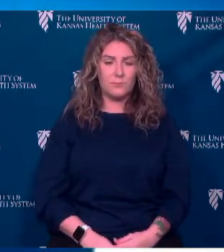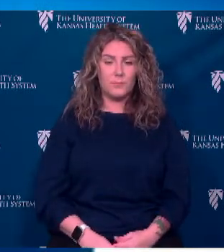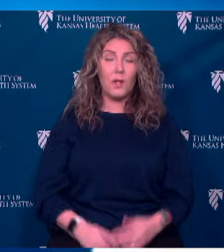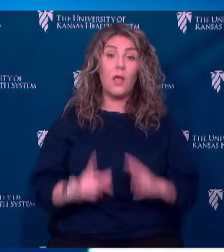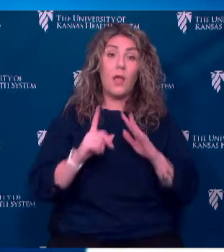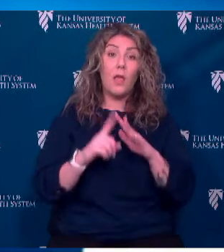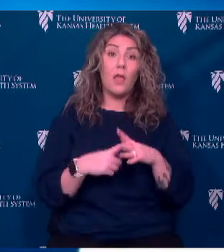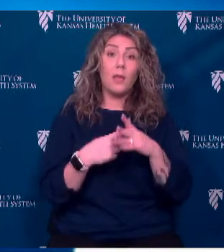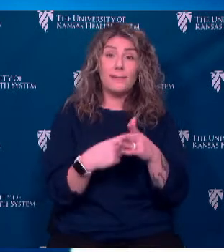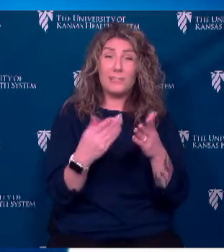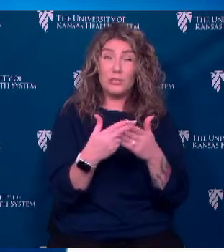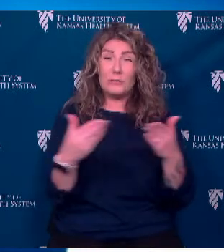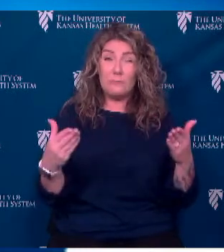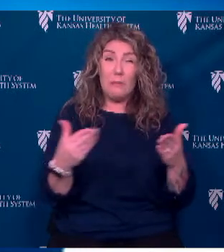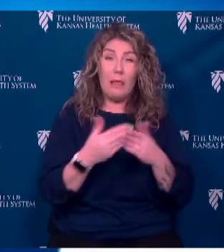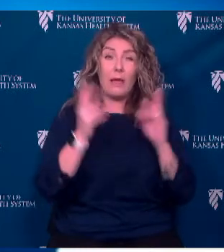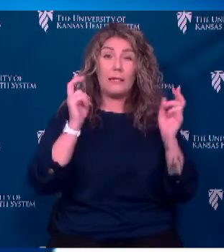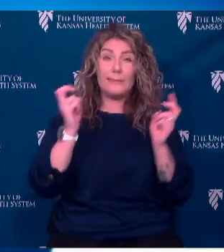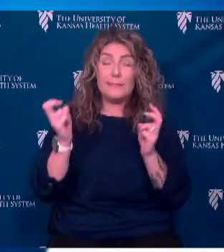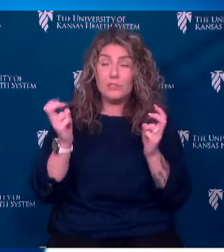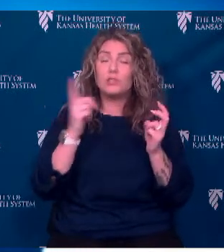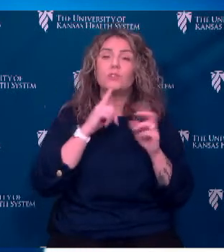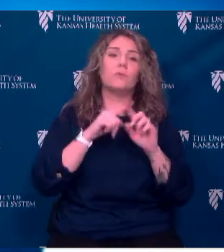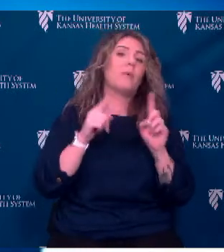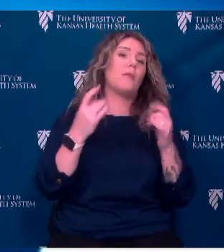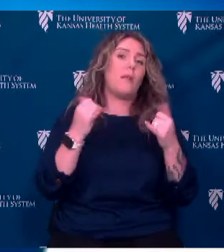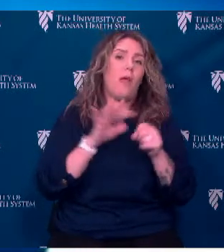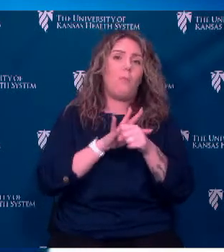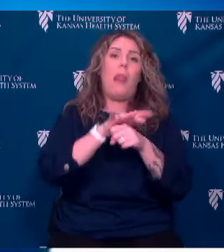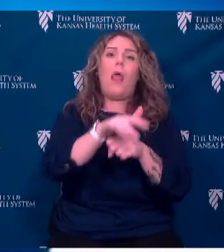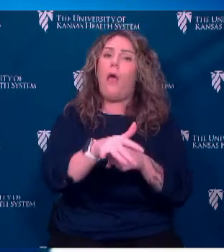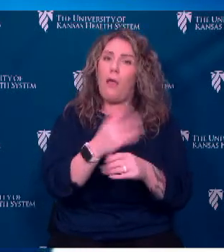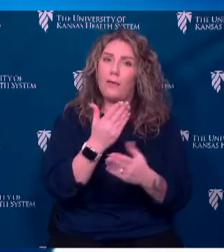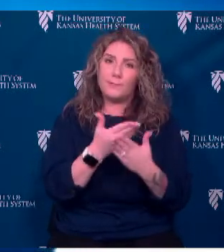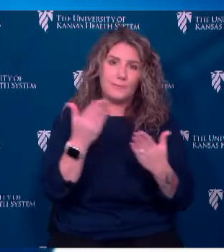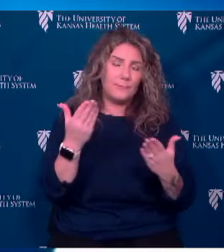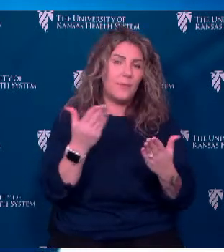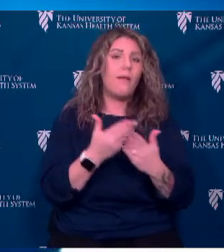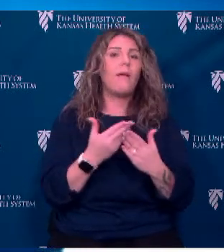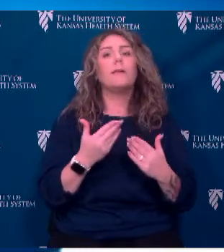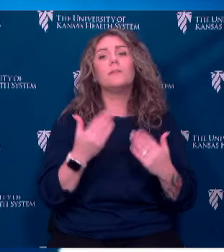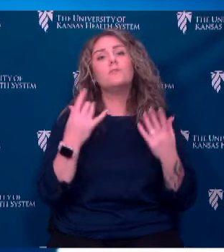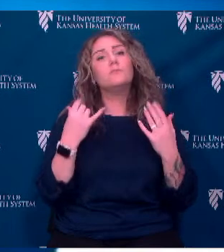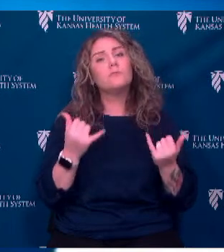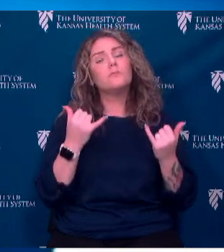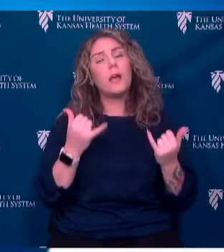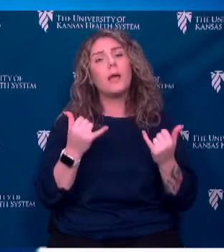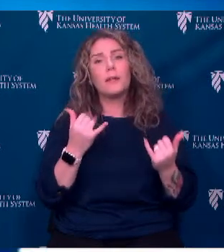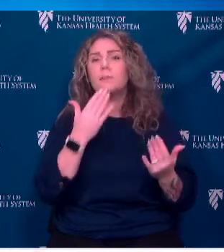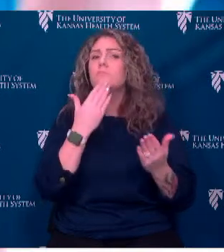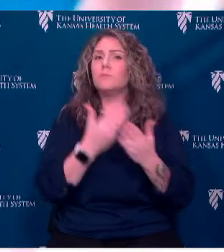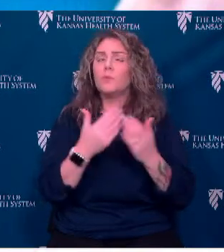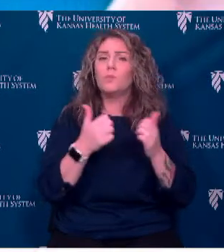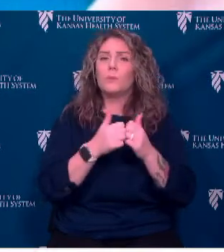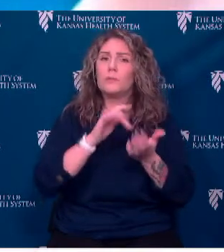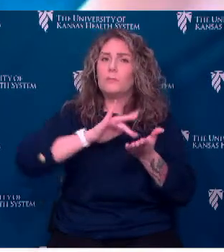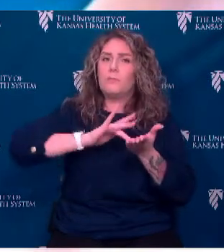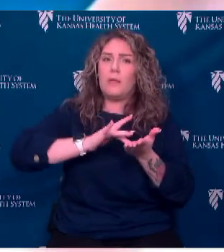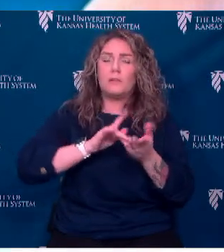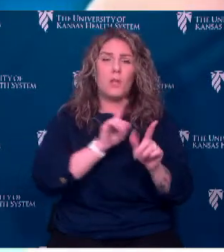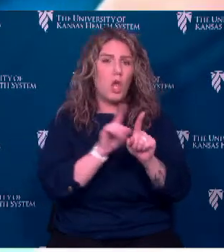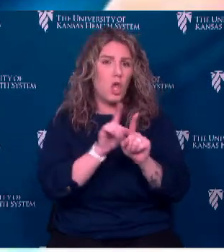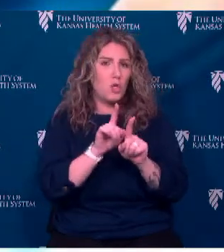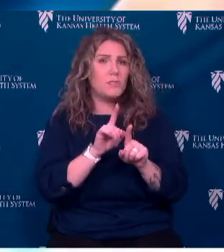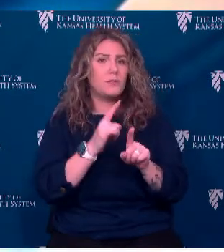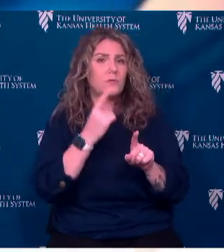of supply issue, but now we've got plenty of supply. And so right now we're sitting pretty good with the medication. I also got a notice